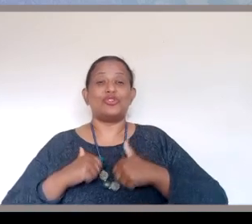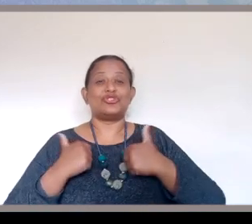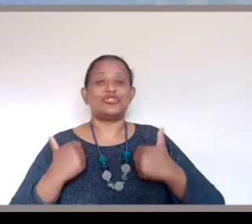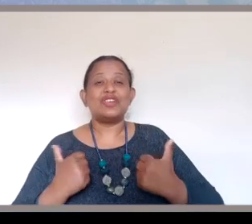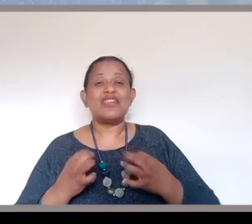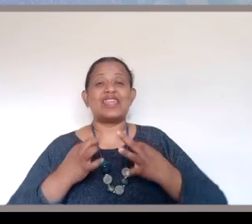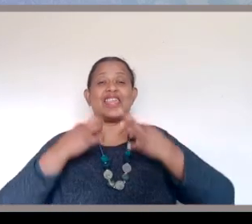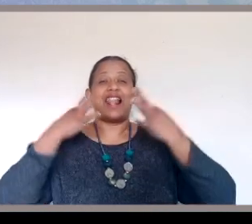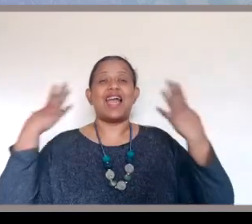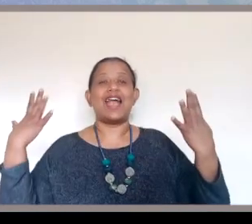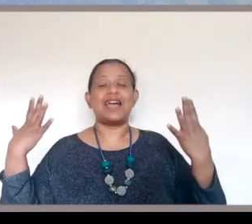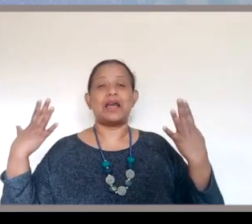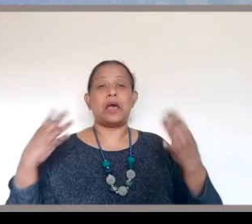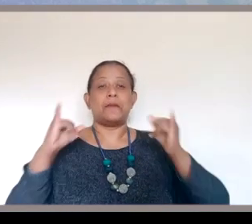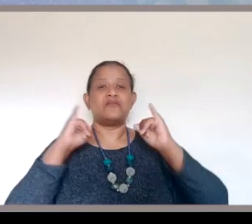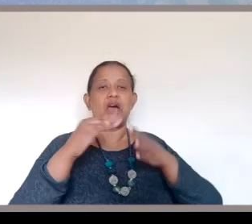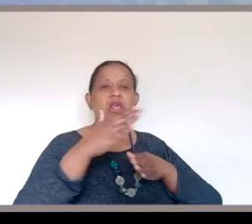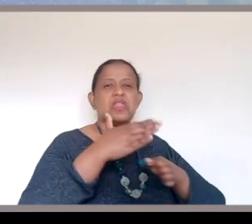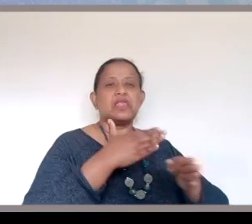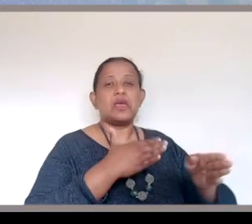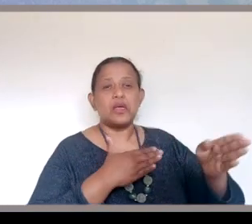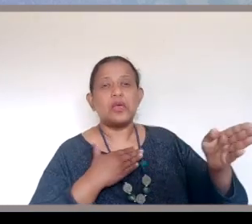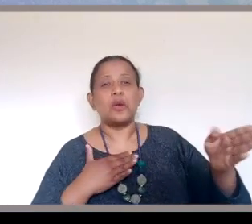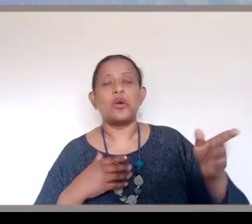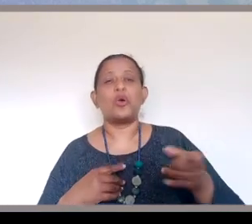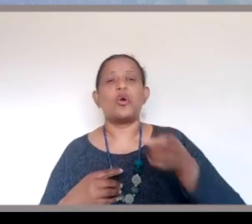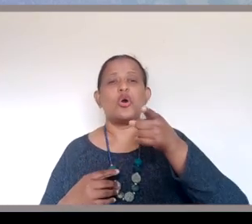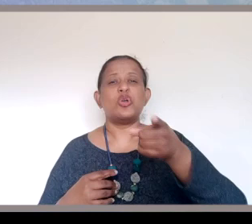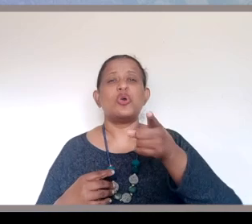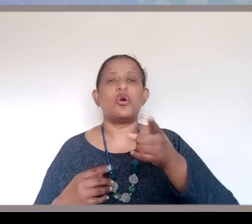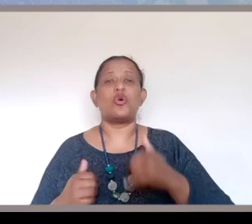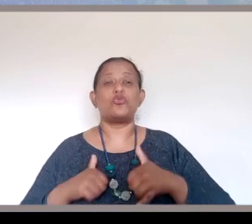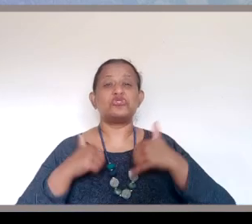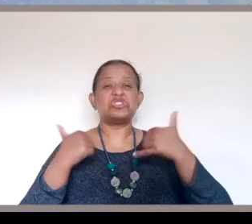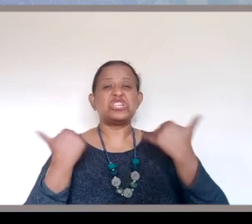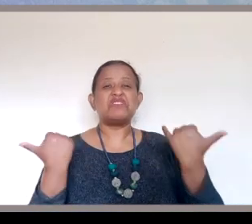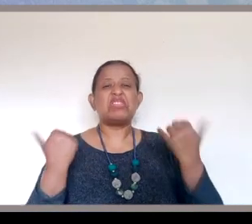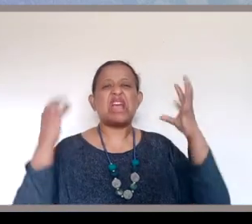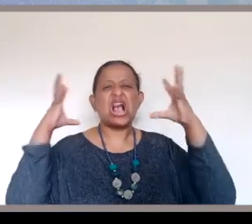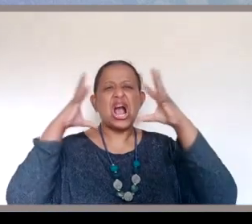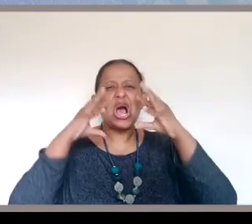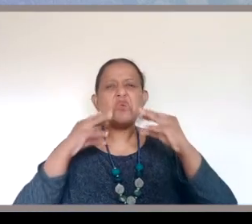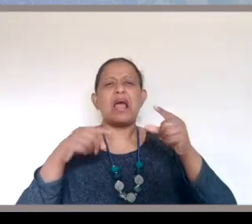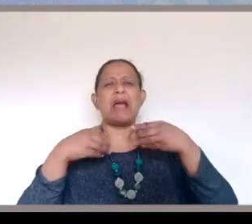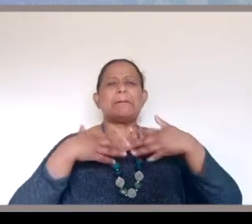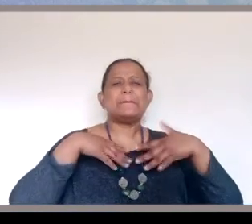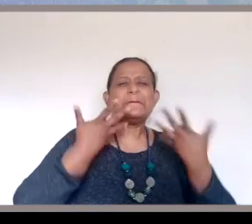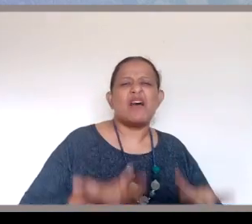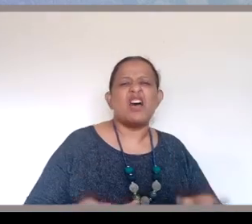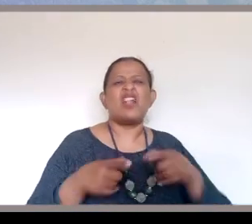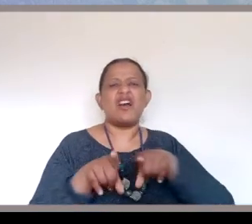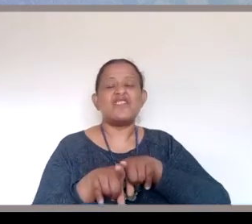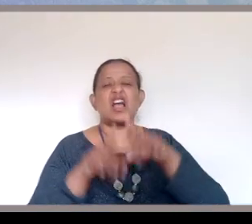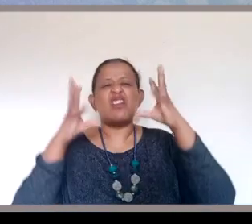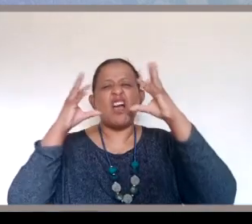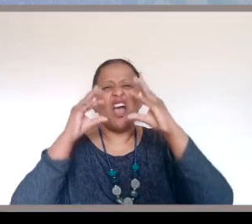of living. If you overcome temptation, you get the crown of life. But the Bible also says